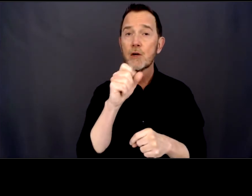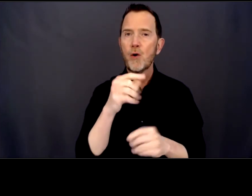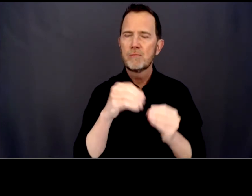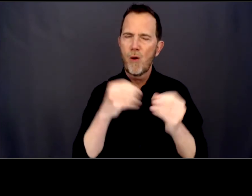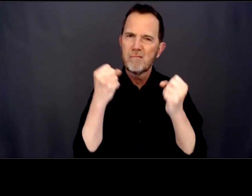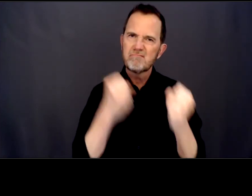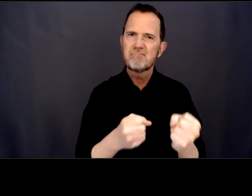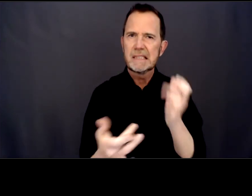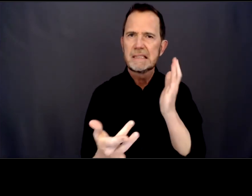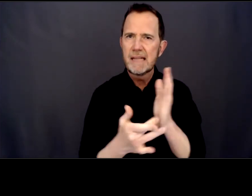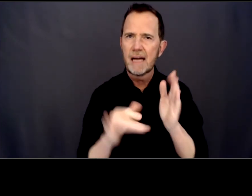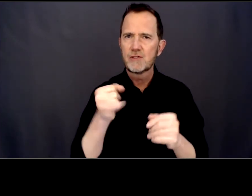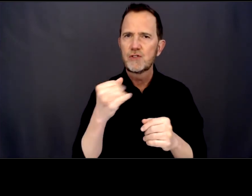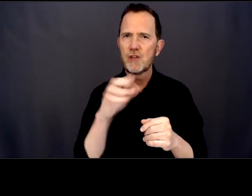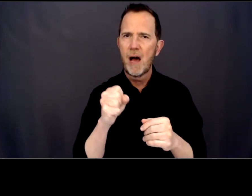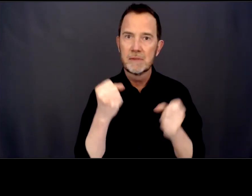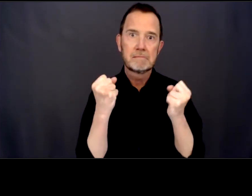So,